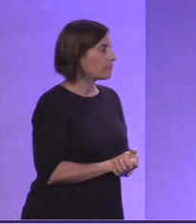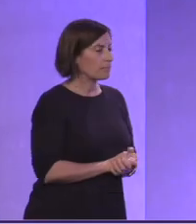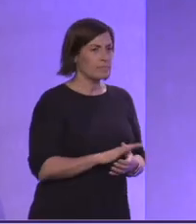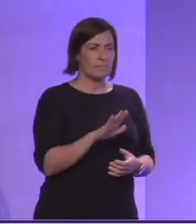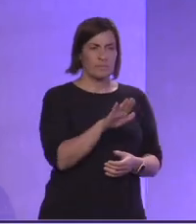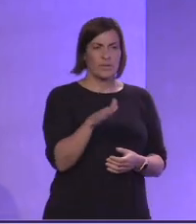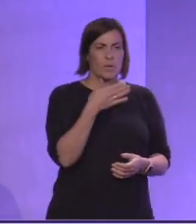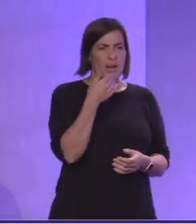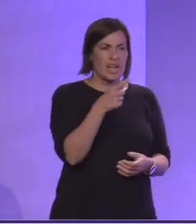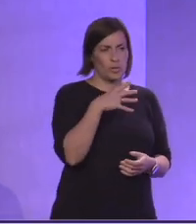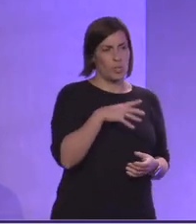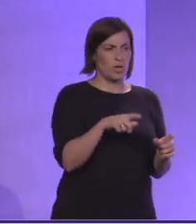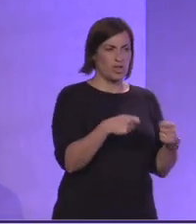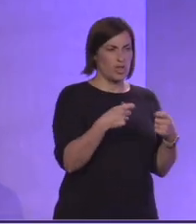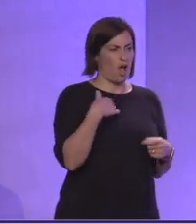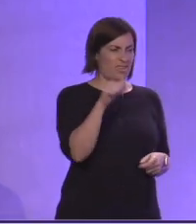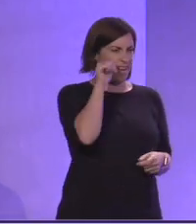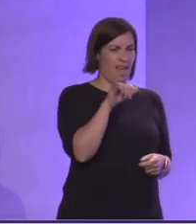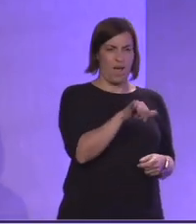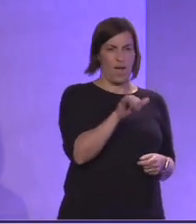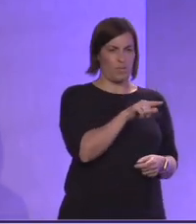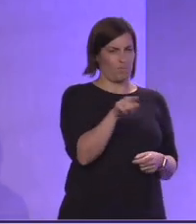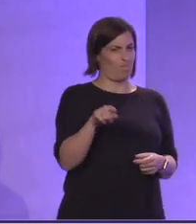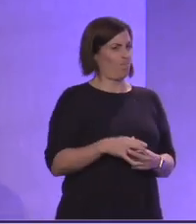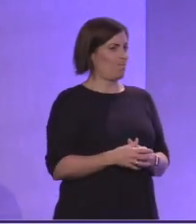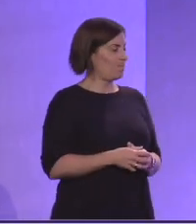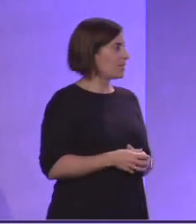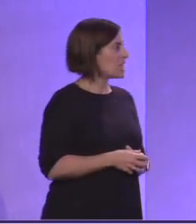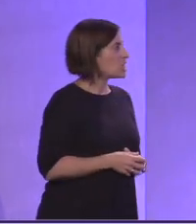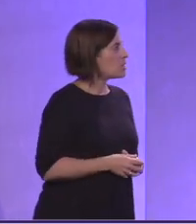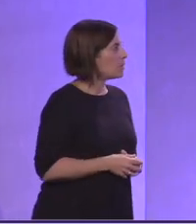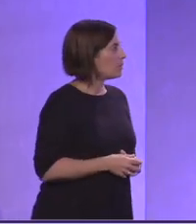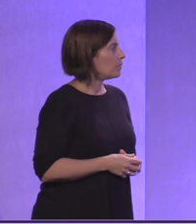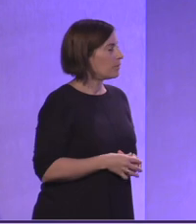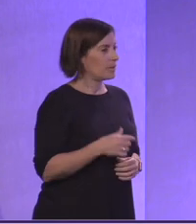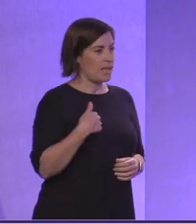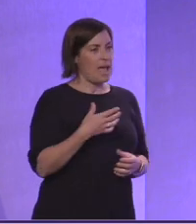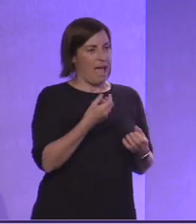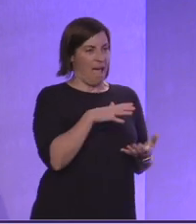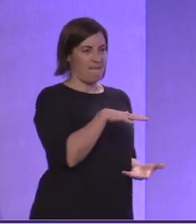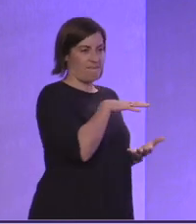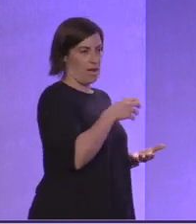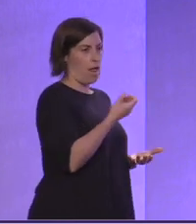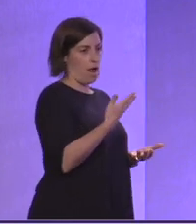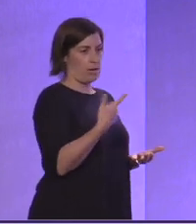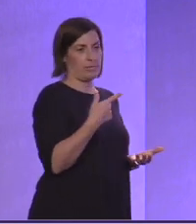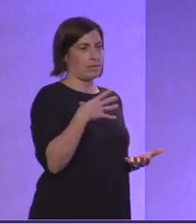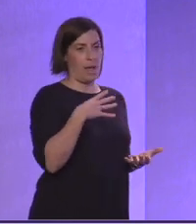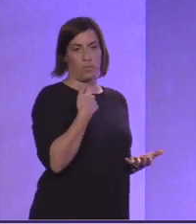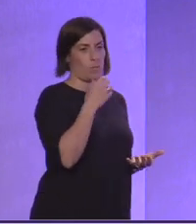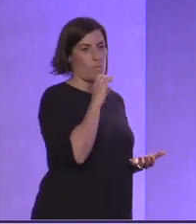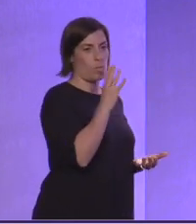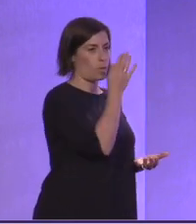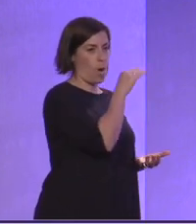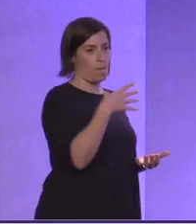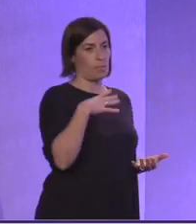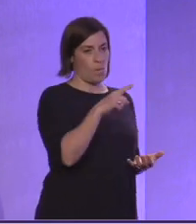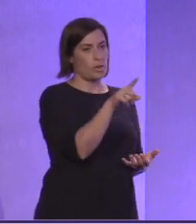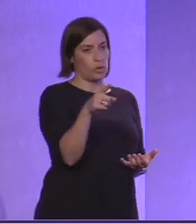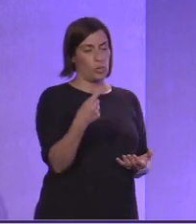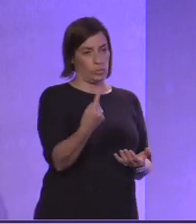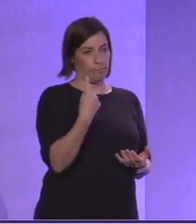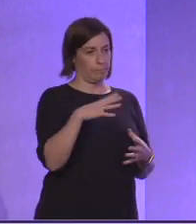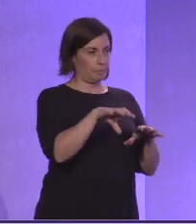Don't be nice just because you want socks. I know your game. We still have loads, by the way, and I'm not taking them home, so I expect to see a few more of you during